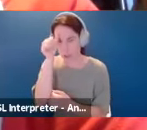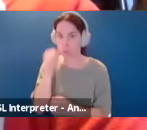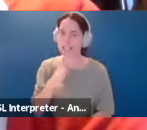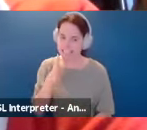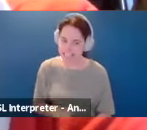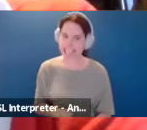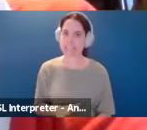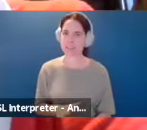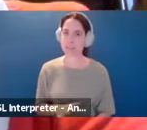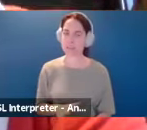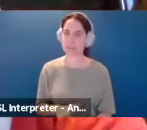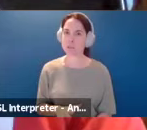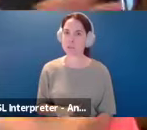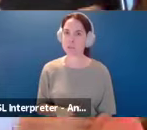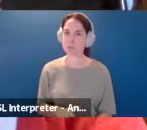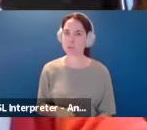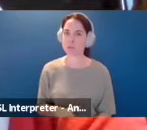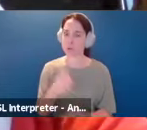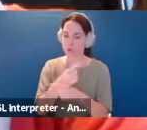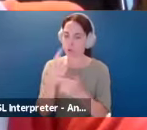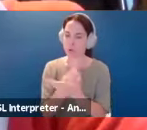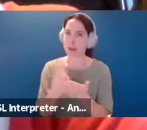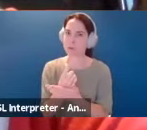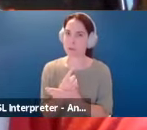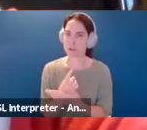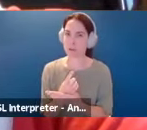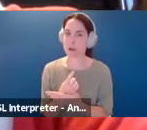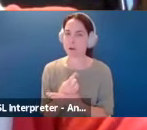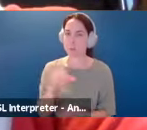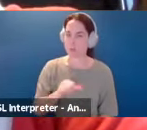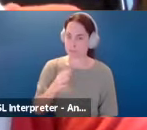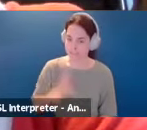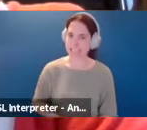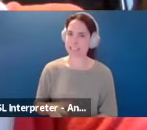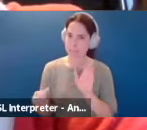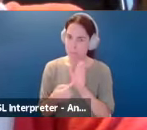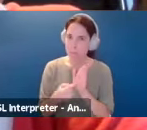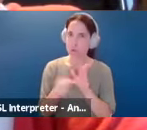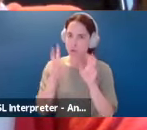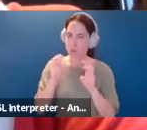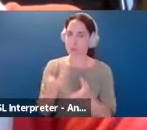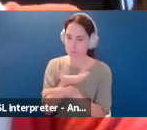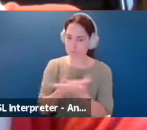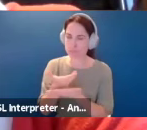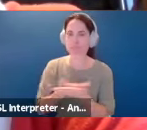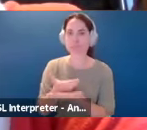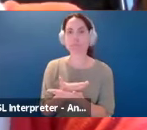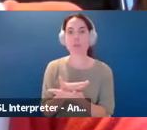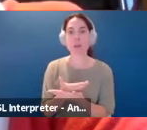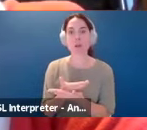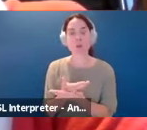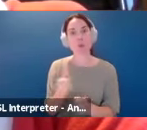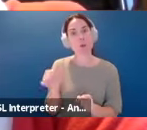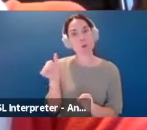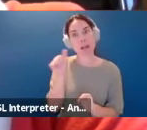so i knew that sticking my head up above the parapet i was likely to um annoy people um probably different people